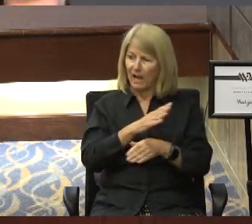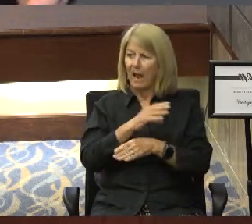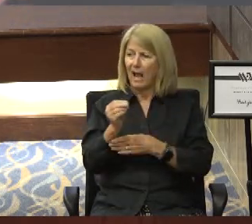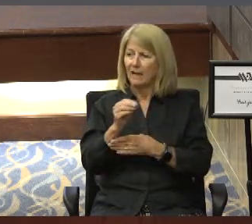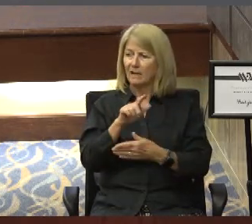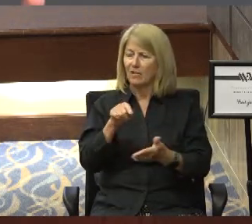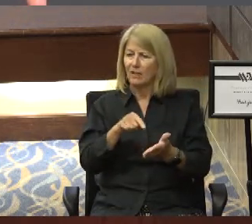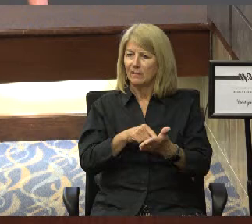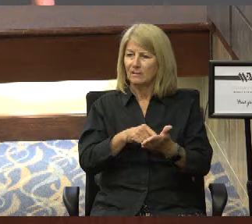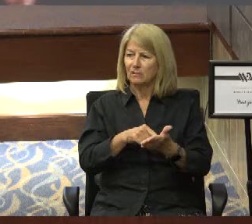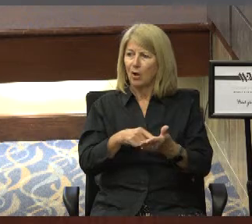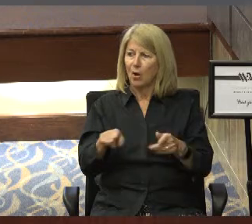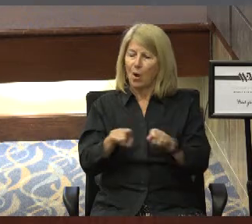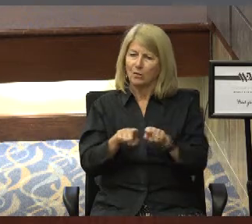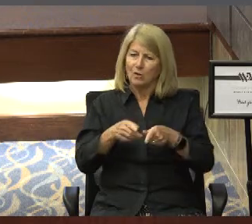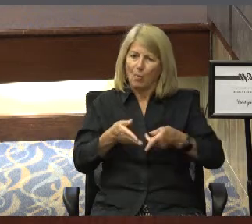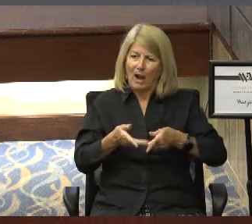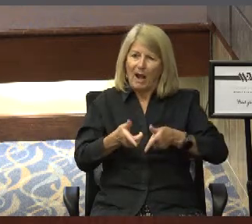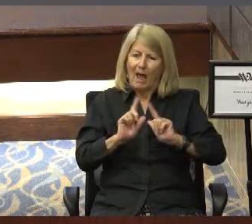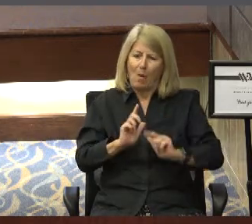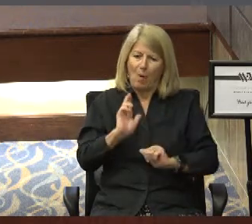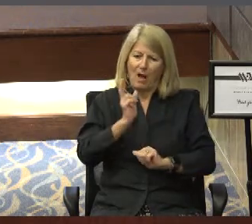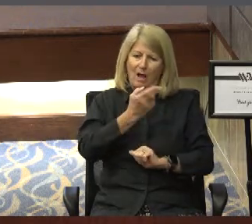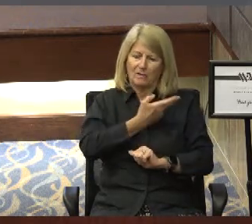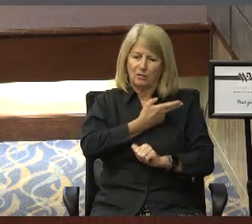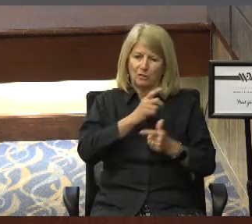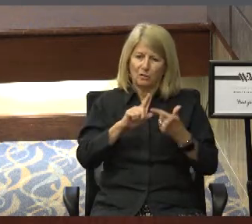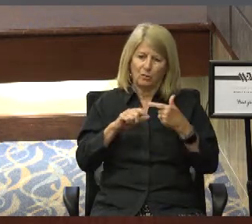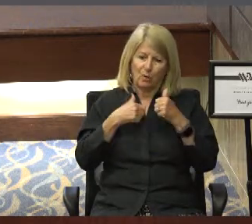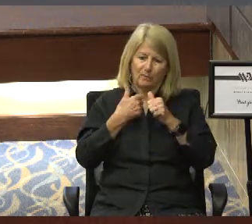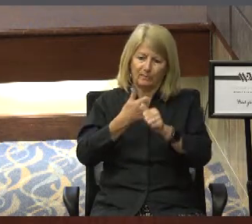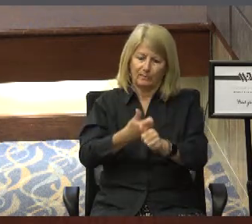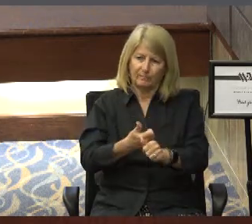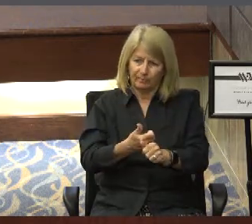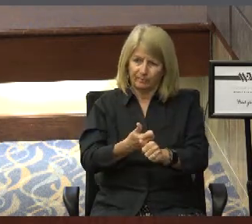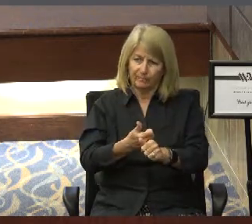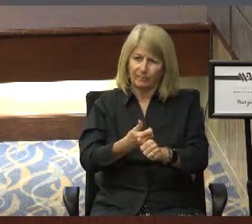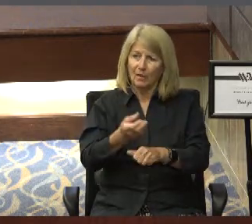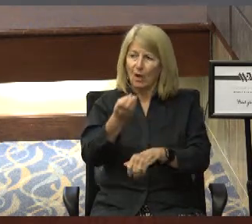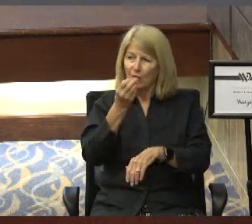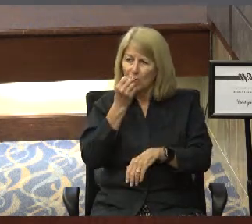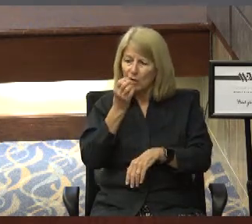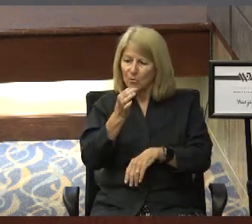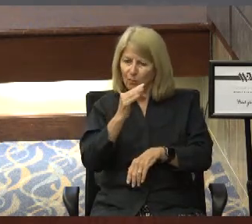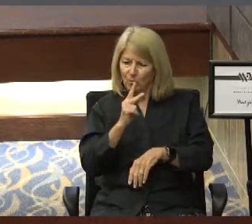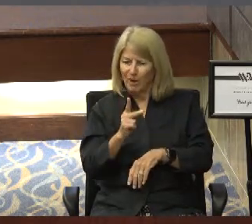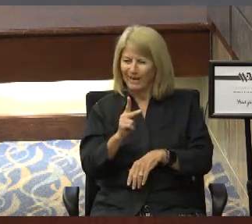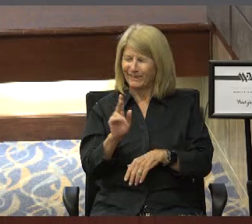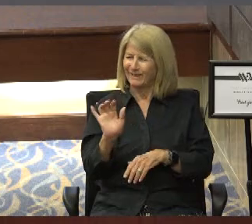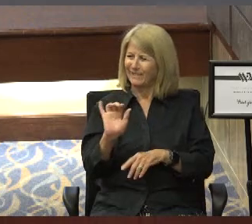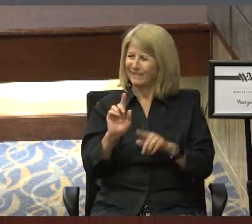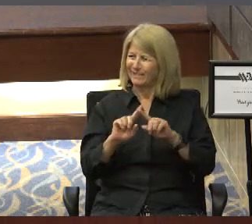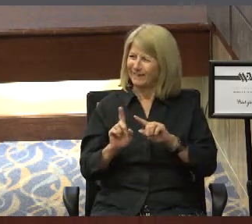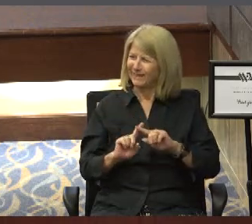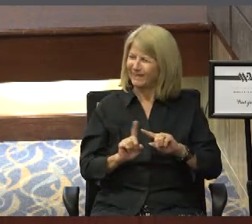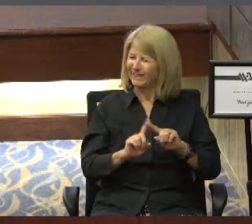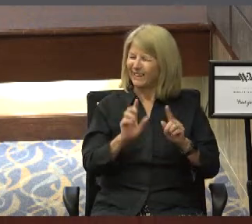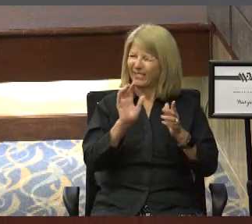this also allows us to buy the tract 1 or whatever that one is, the food truck lot, as we always used to call it,